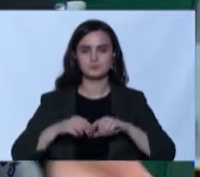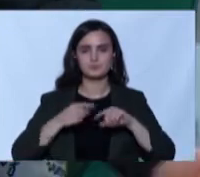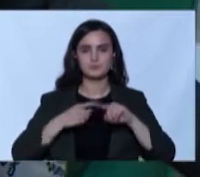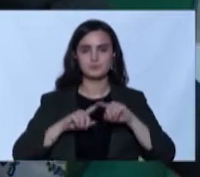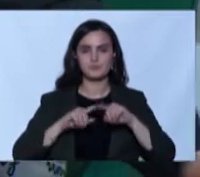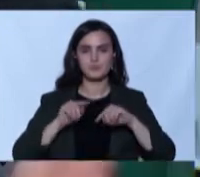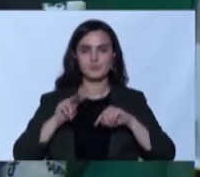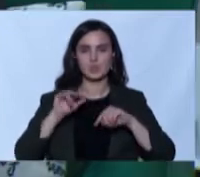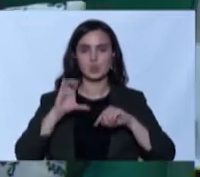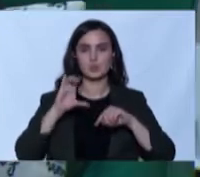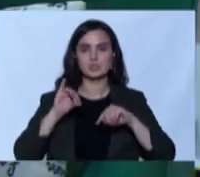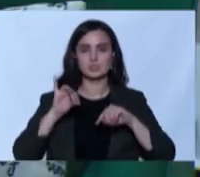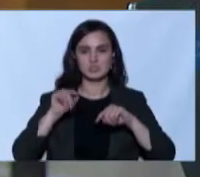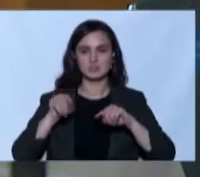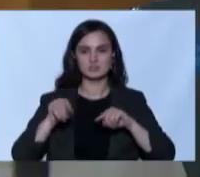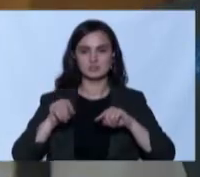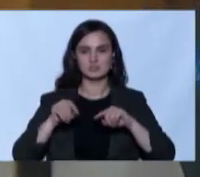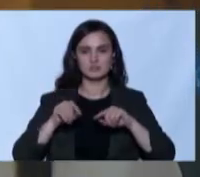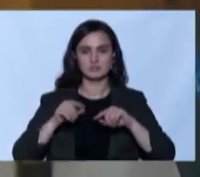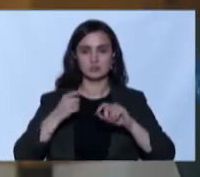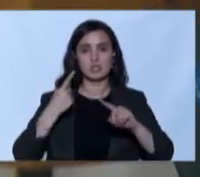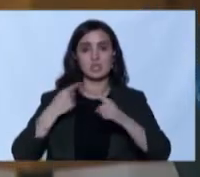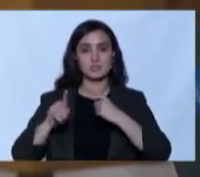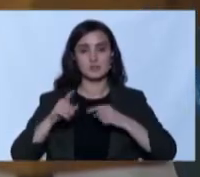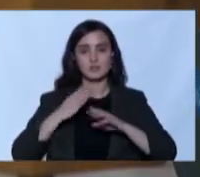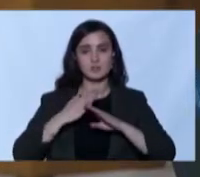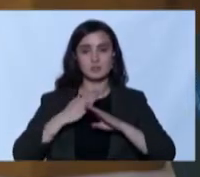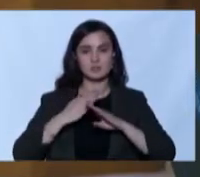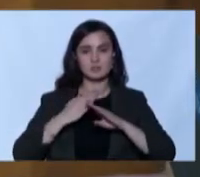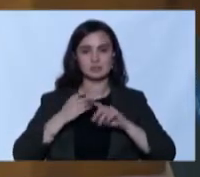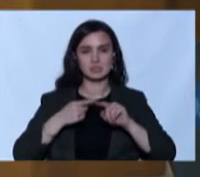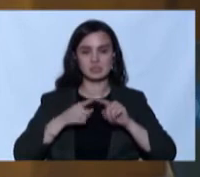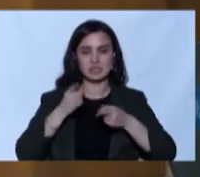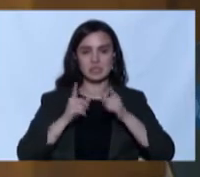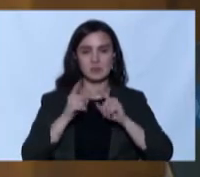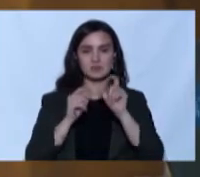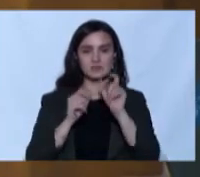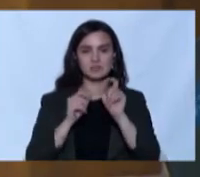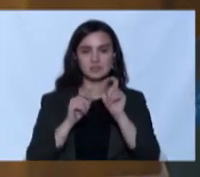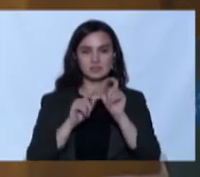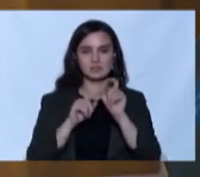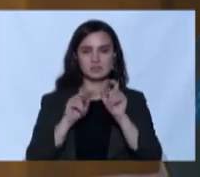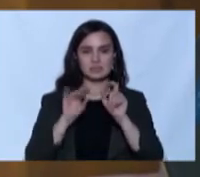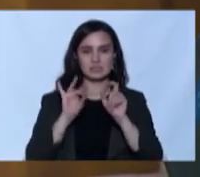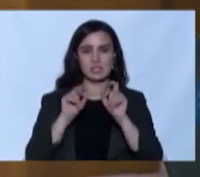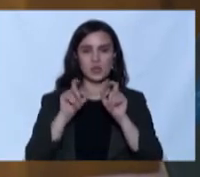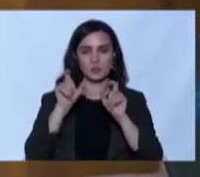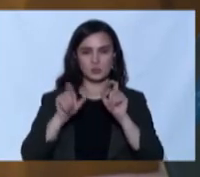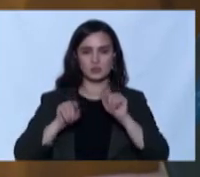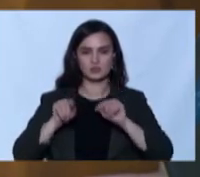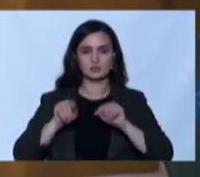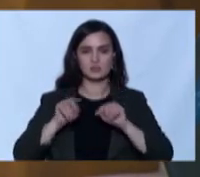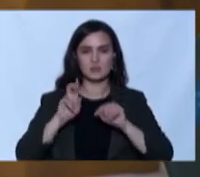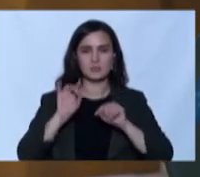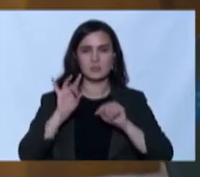likes of Lucy, for example. There is a bit of a difference, and this is the originality, I suppose, of Dracula and